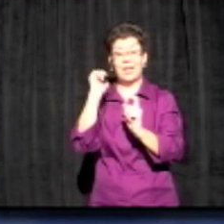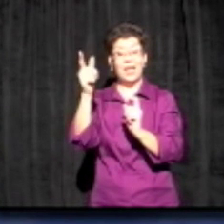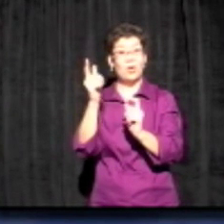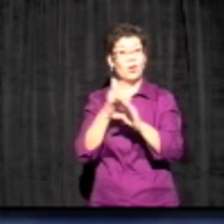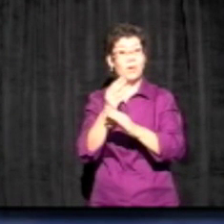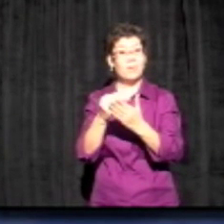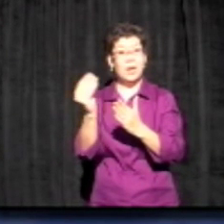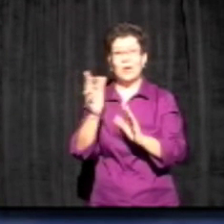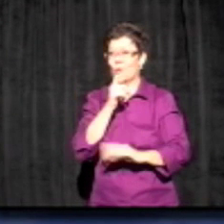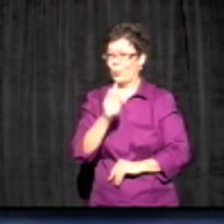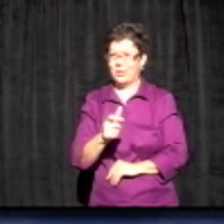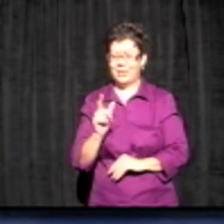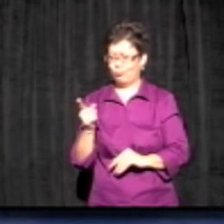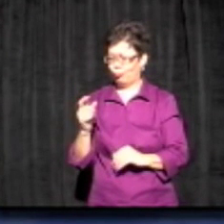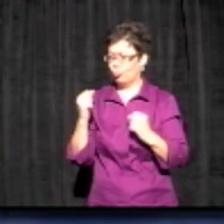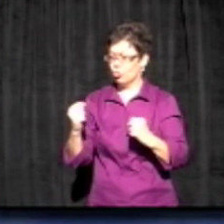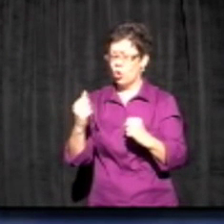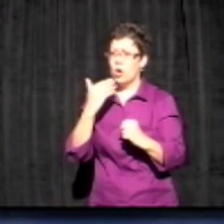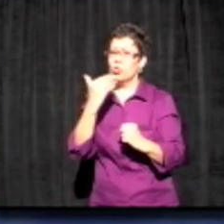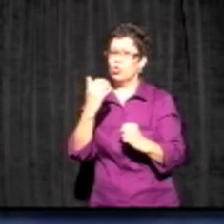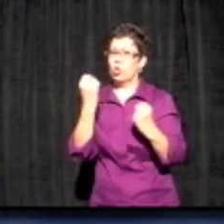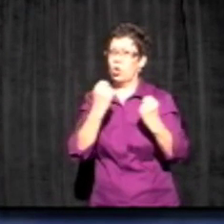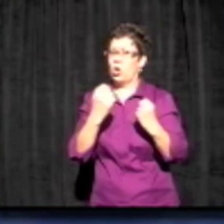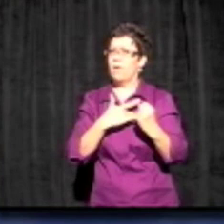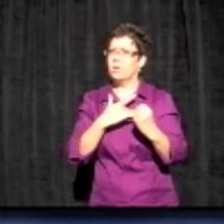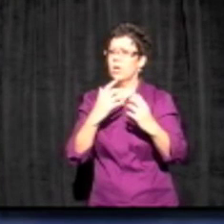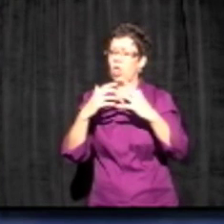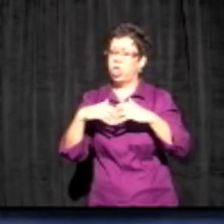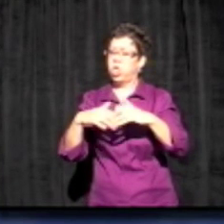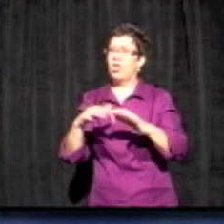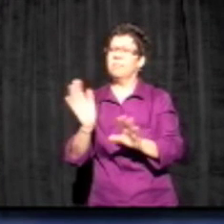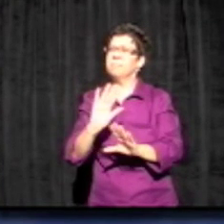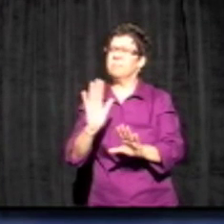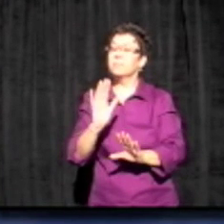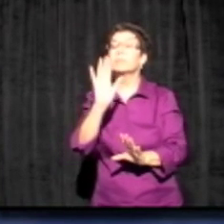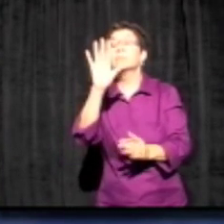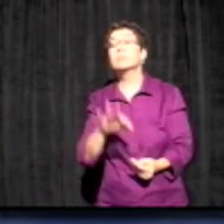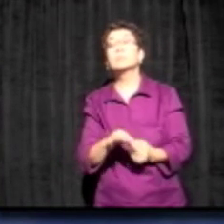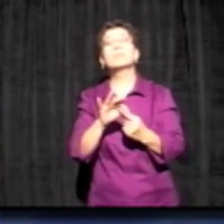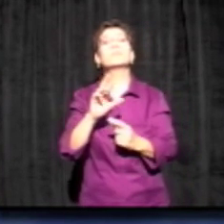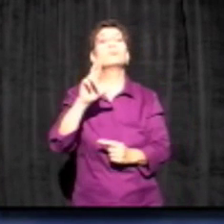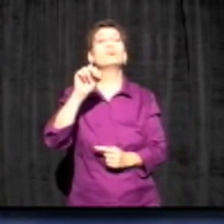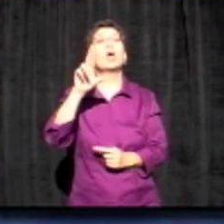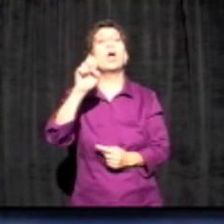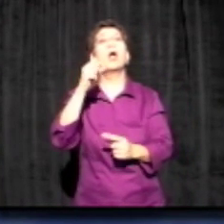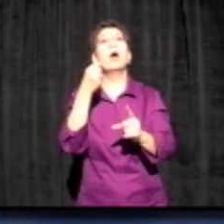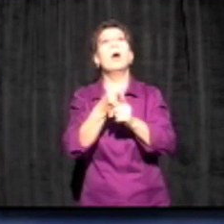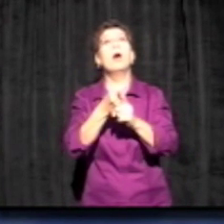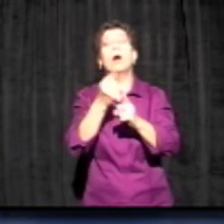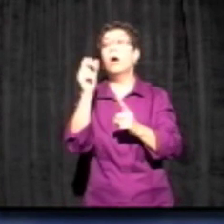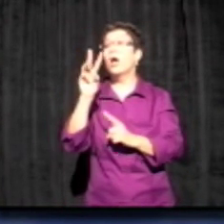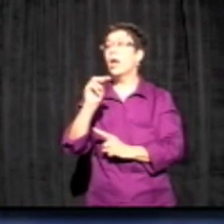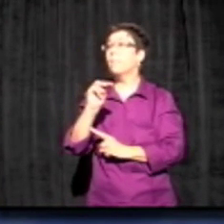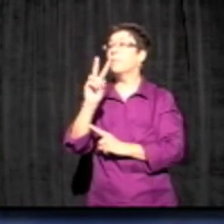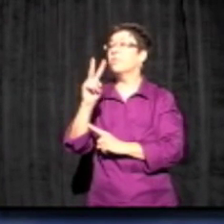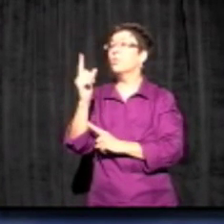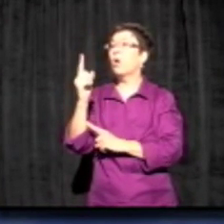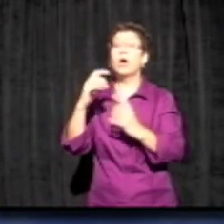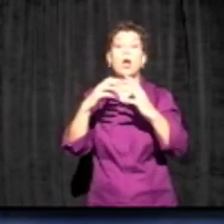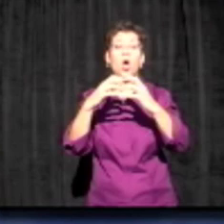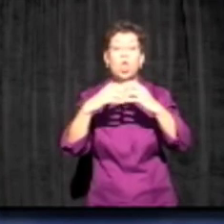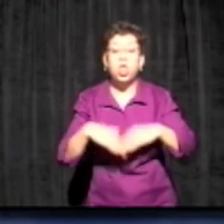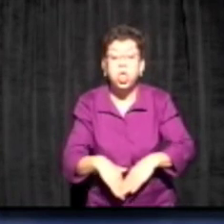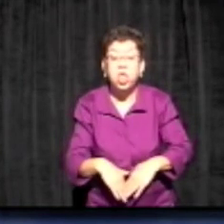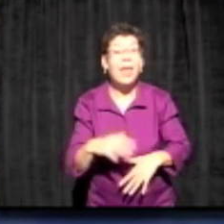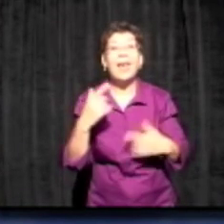we expect outstanding reliability. However, in the rare instance that an MV-1 does require